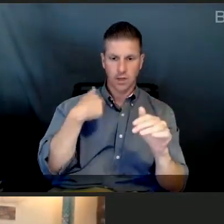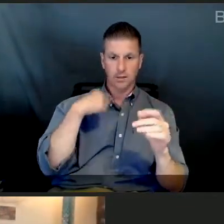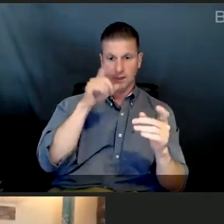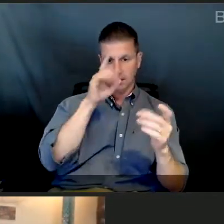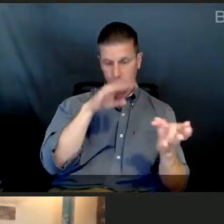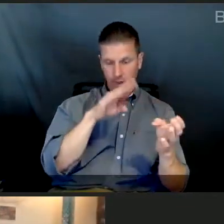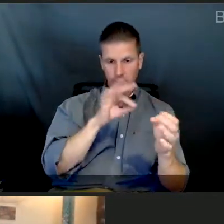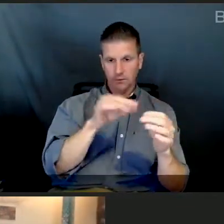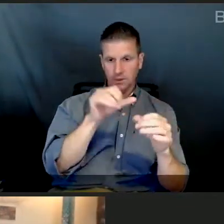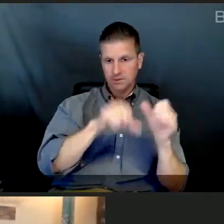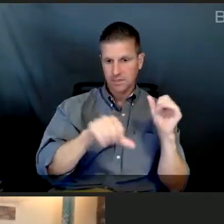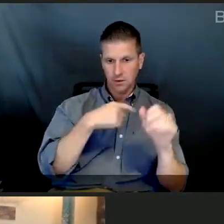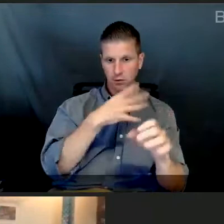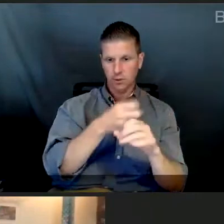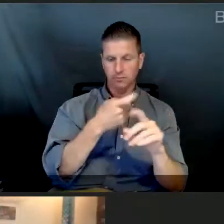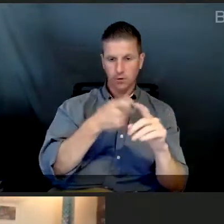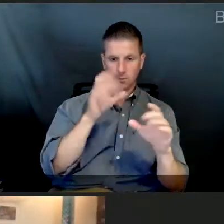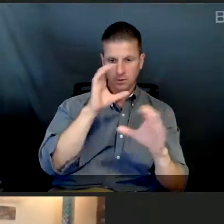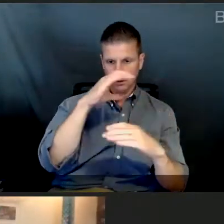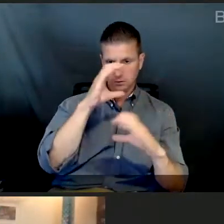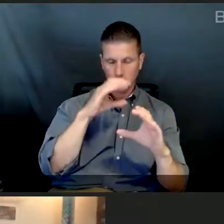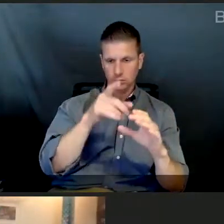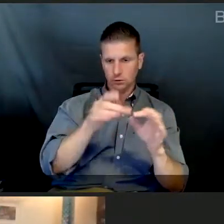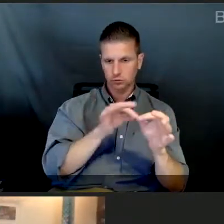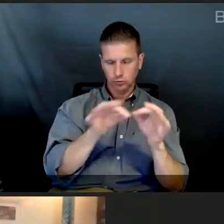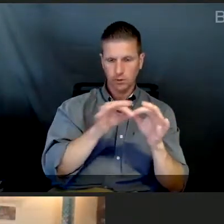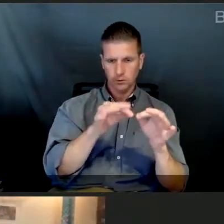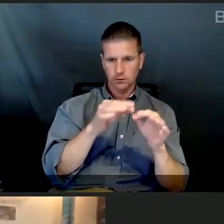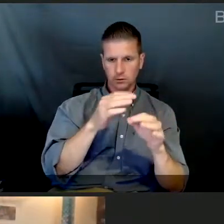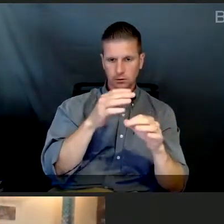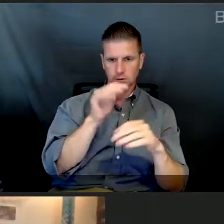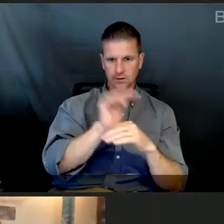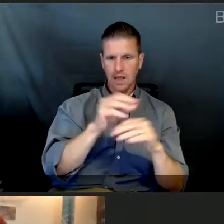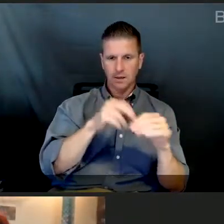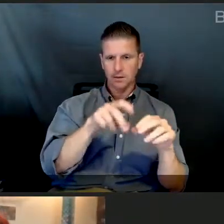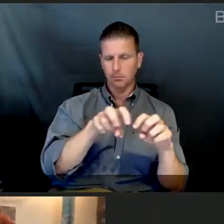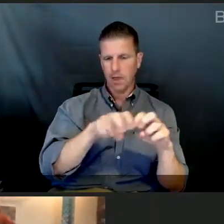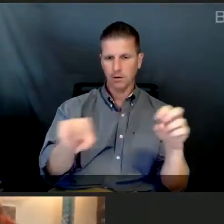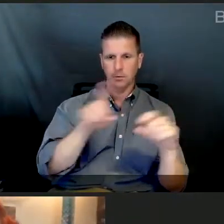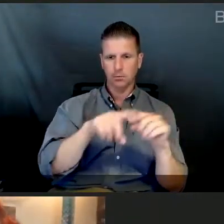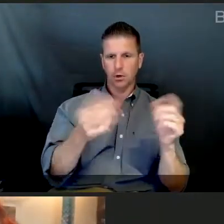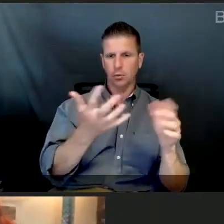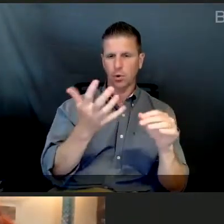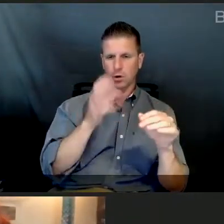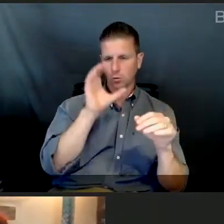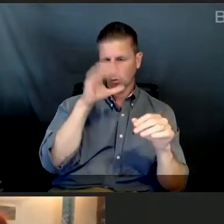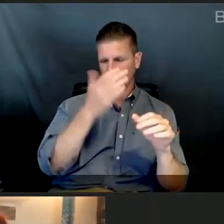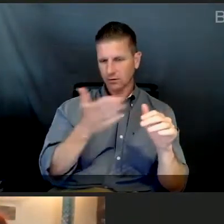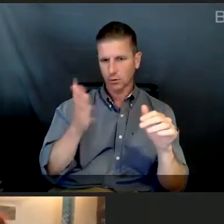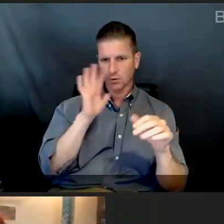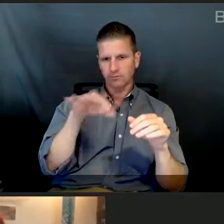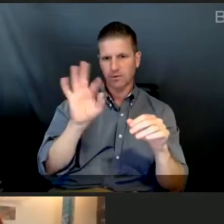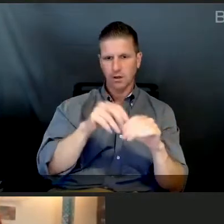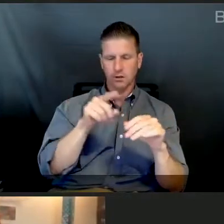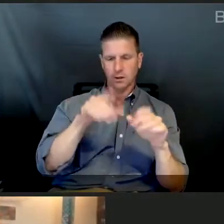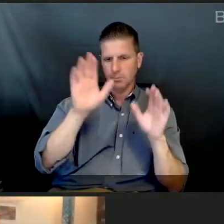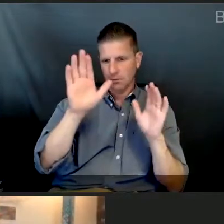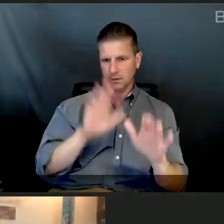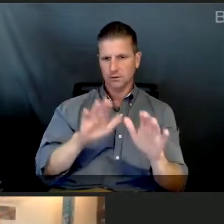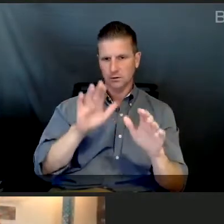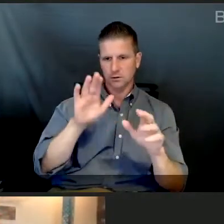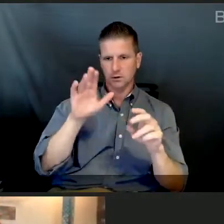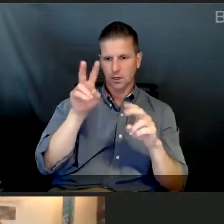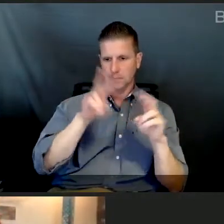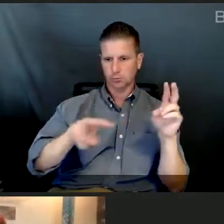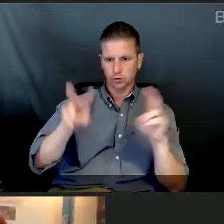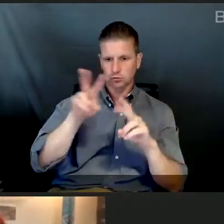kind of science that we get from this telescope. We've described quite a bit of it tonight in this panel, but what weird things are we going to find with this amazing observatory that kind